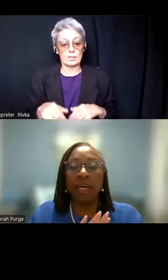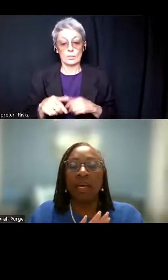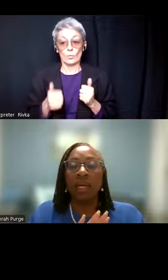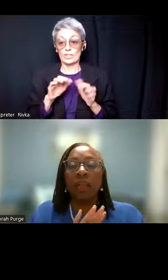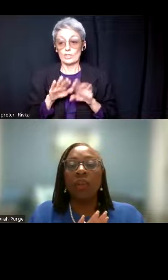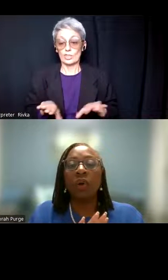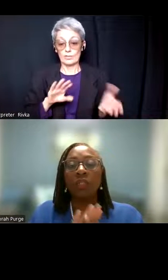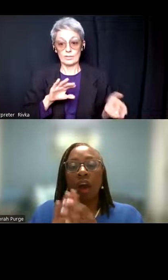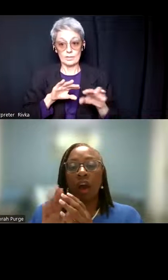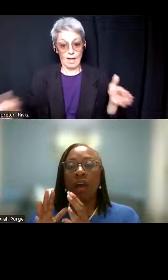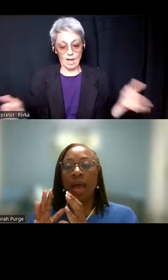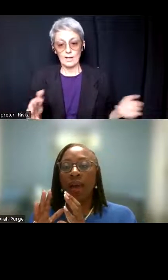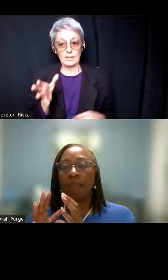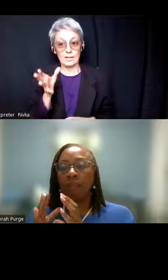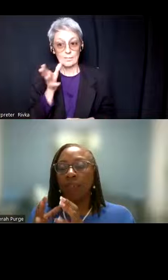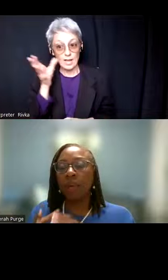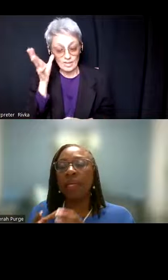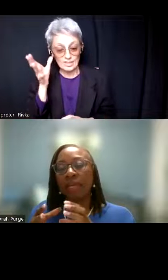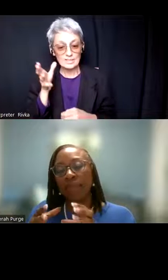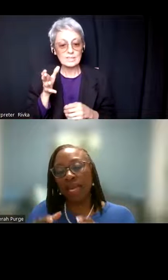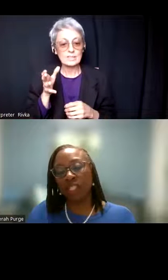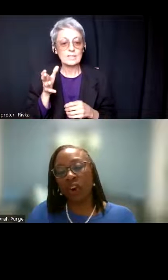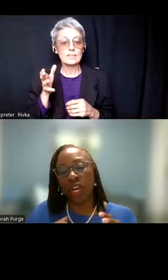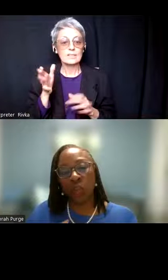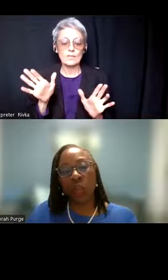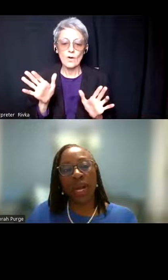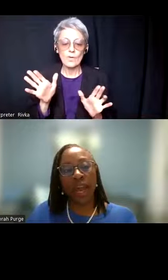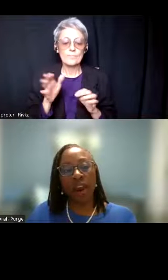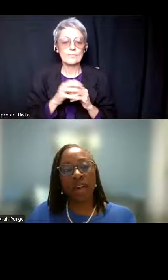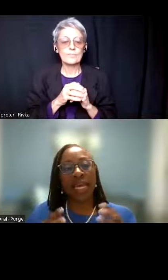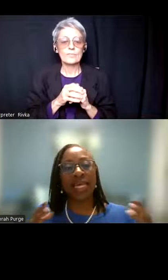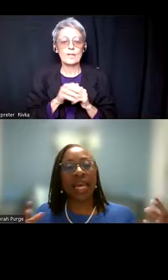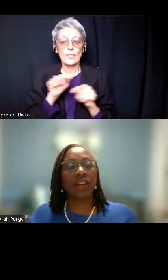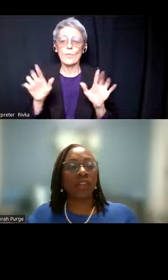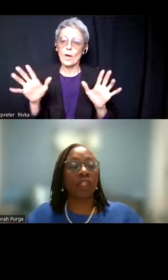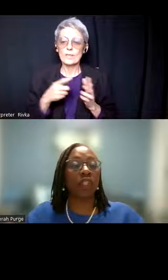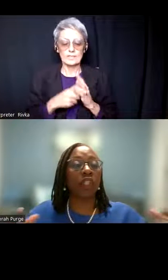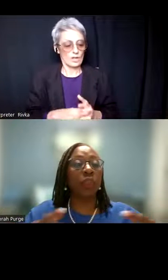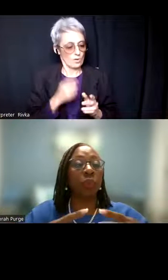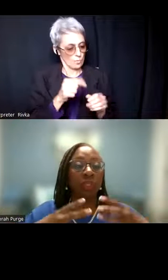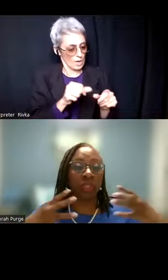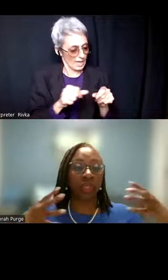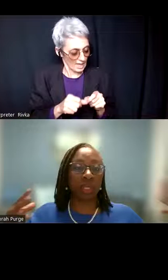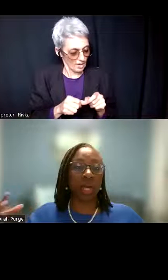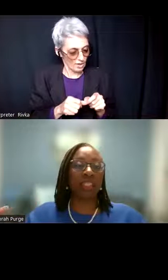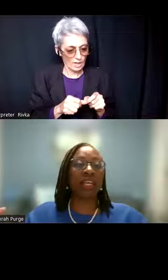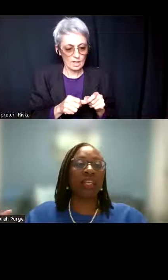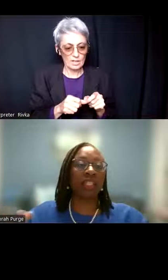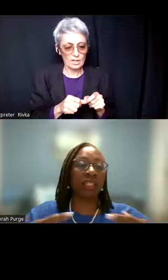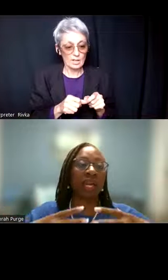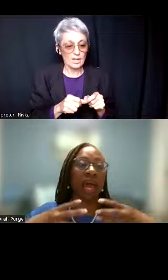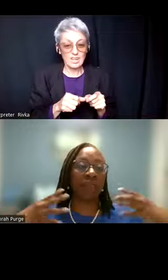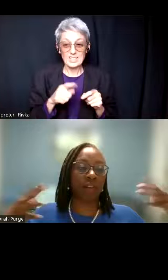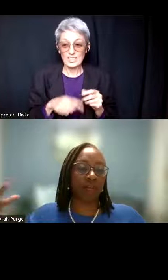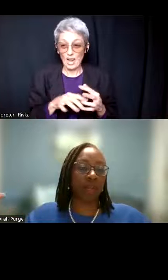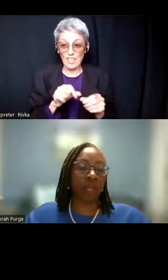parent, those are, so something that may start in one area then just consumes and touches